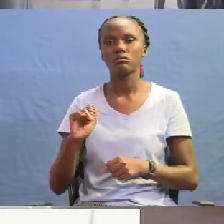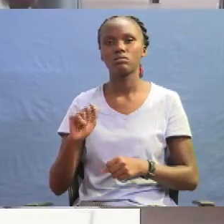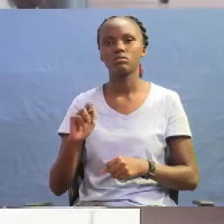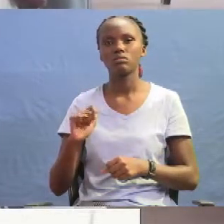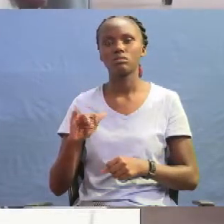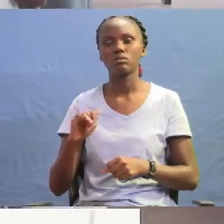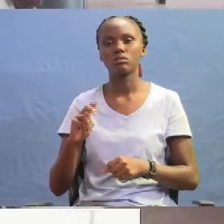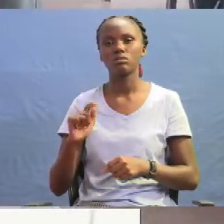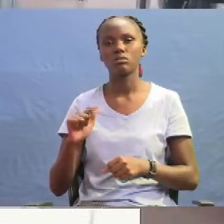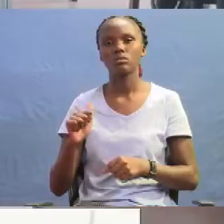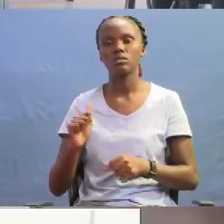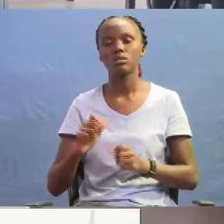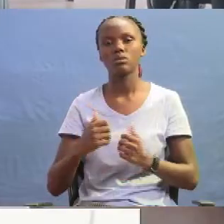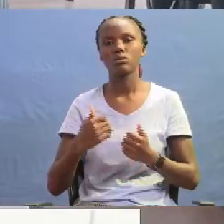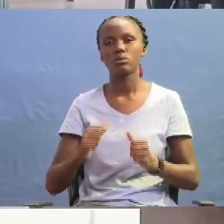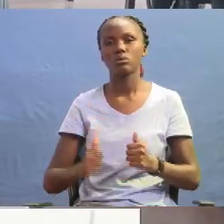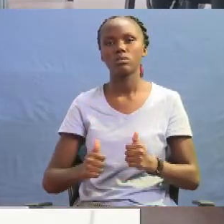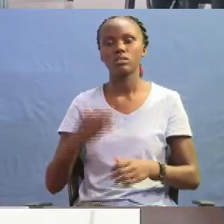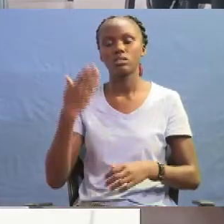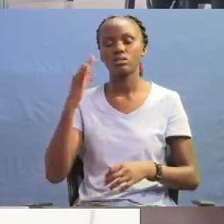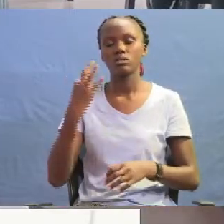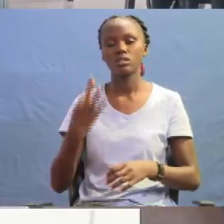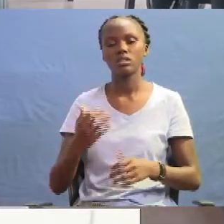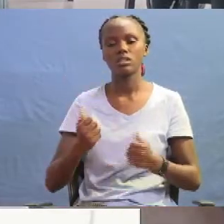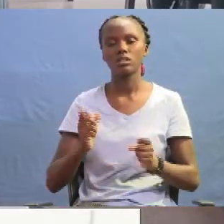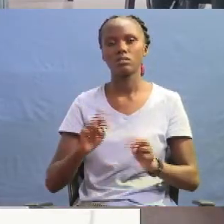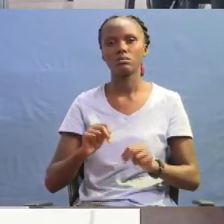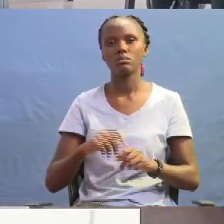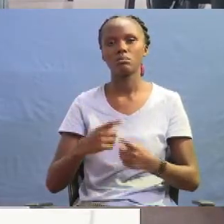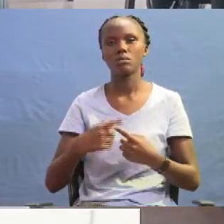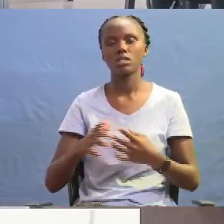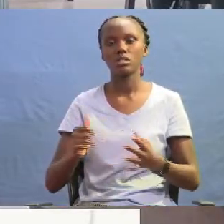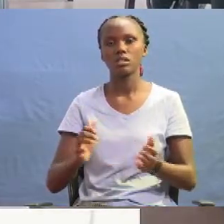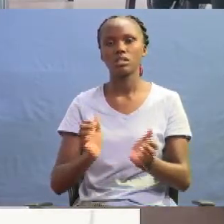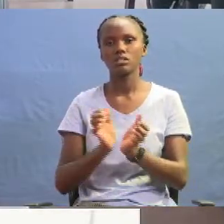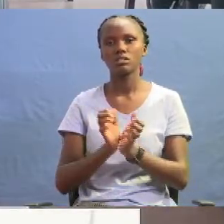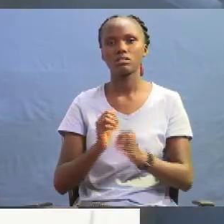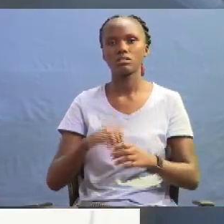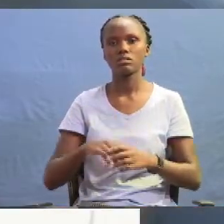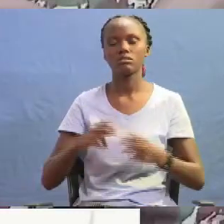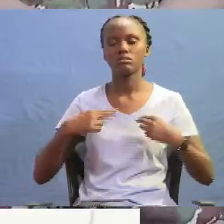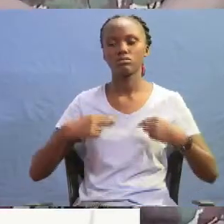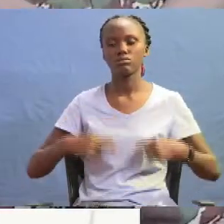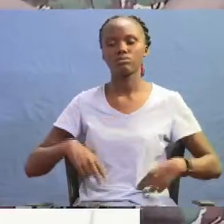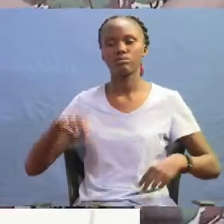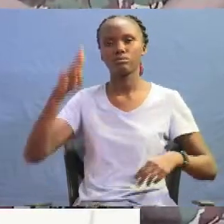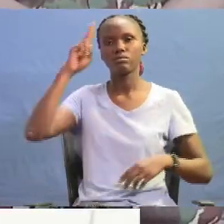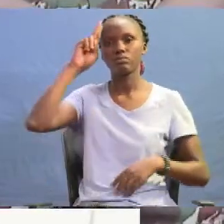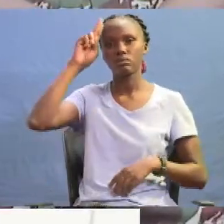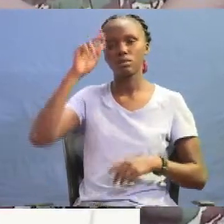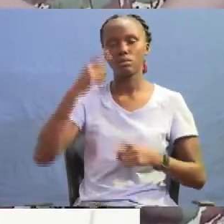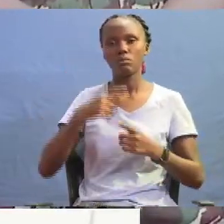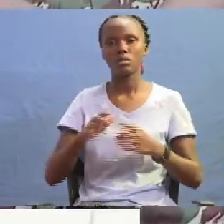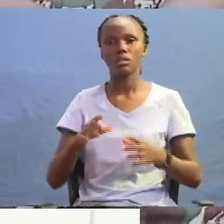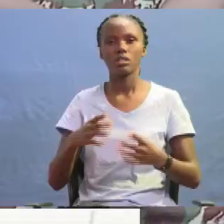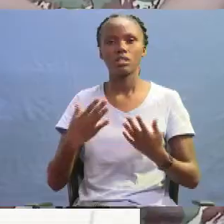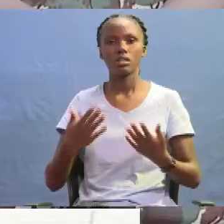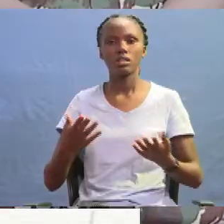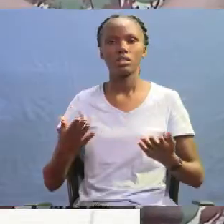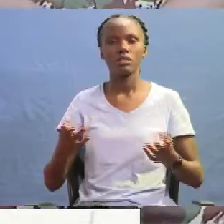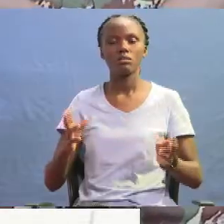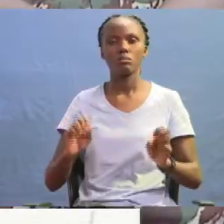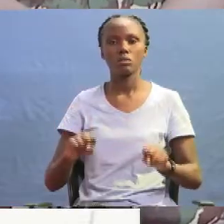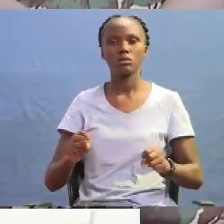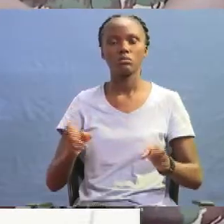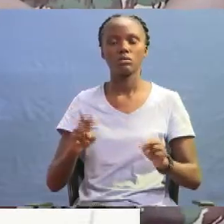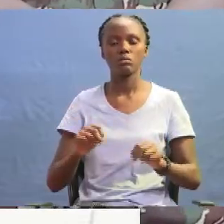of the suspects remaining unidentified, while some are found wearing police uniforms. Hili jambo lilikuwa